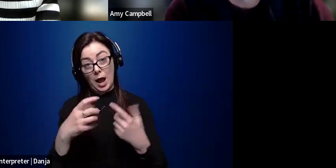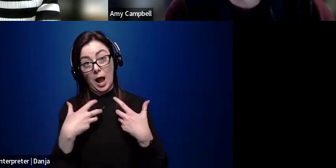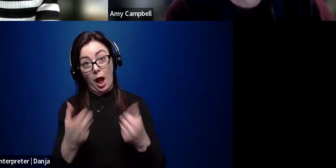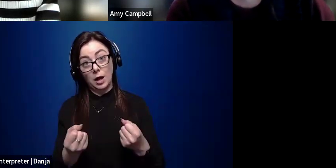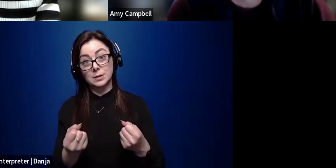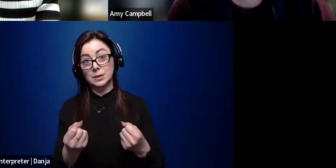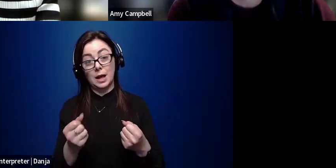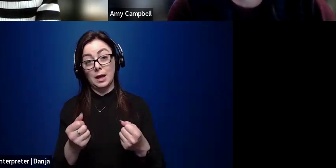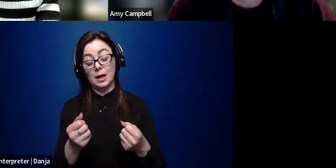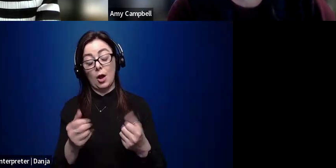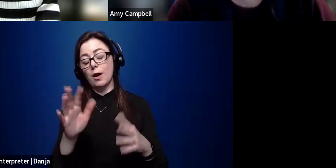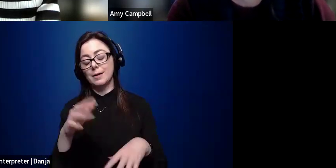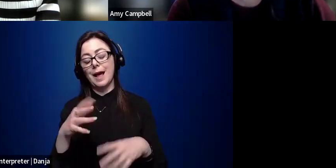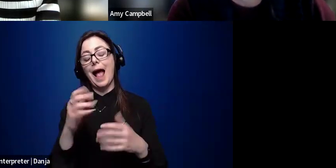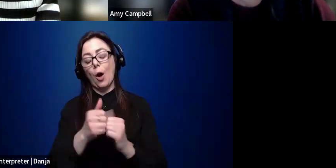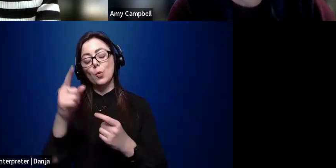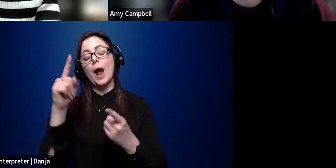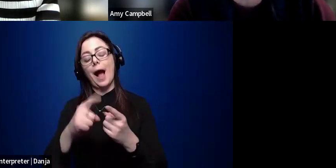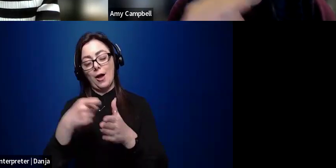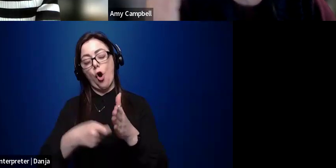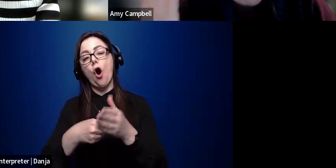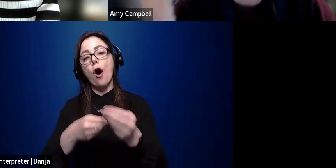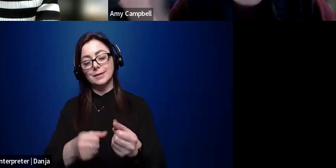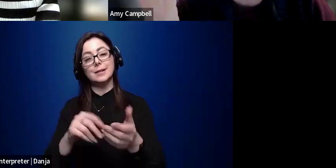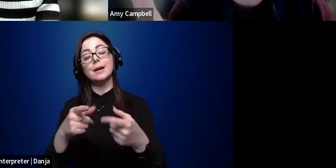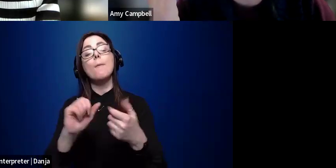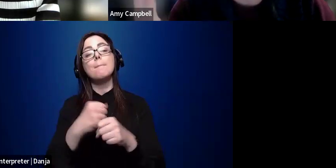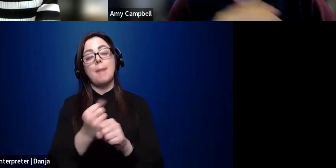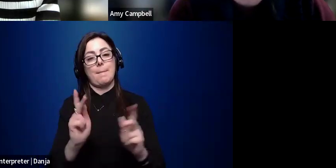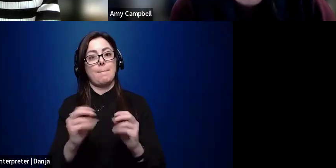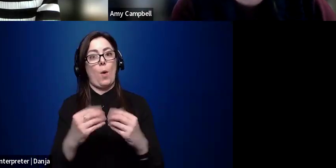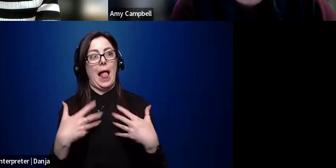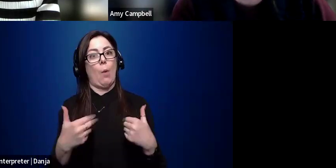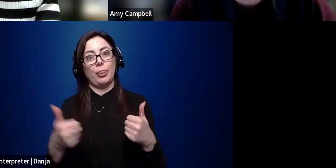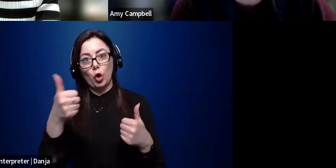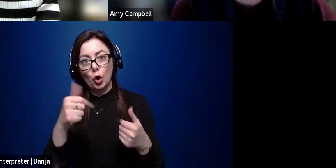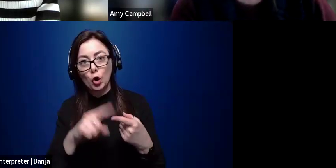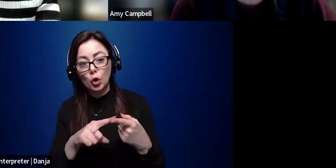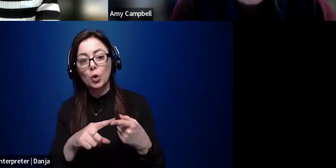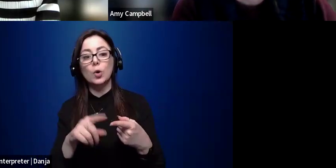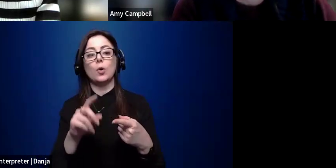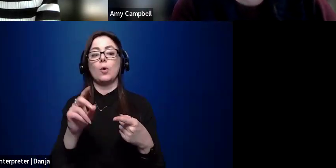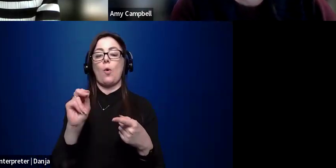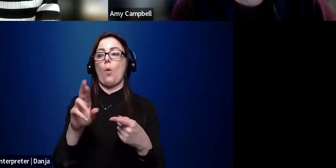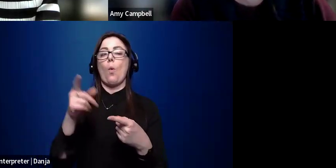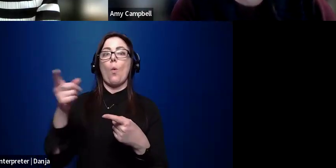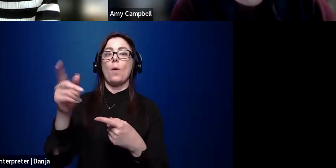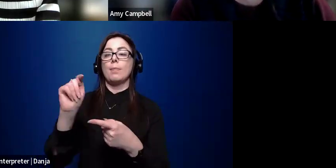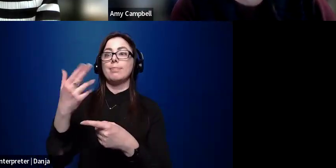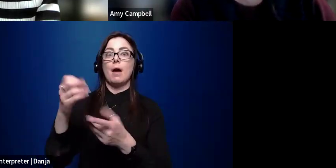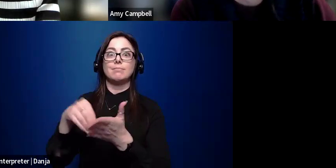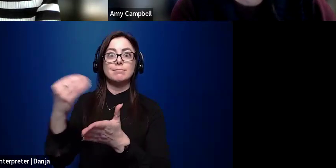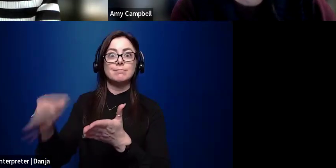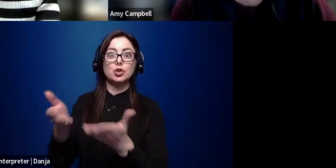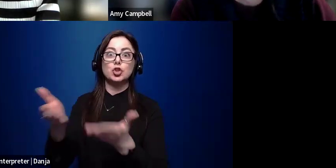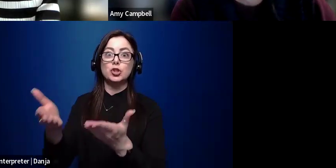healthier and then therefore reduce the cost at the higher, more costly services, limit who can access